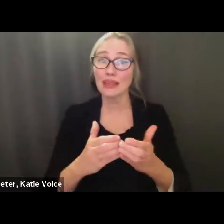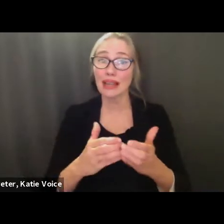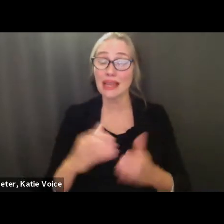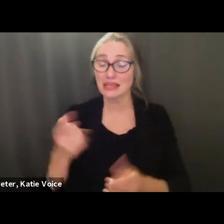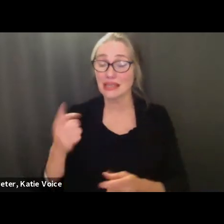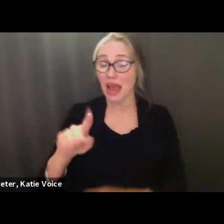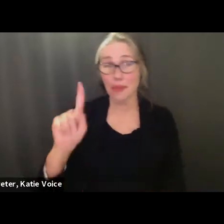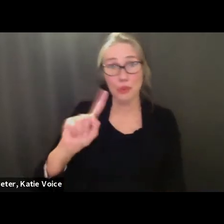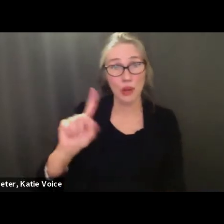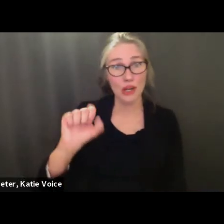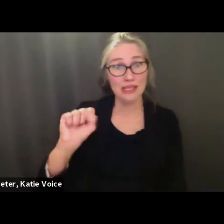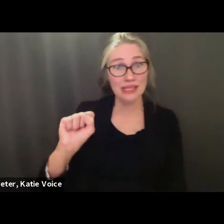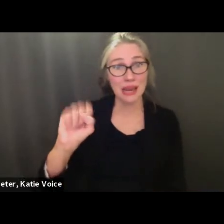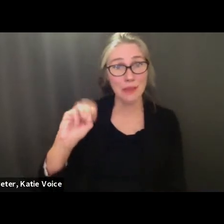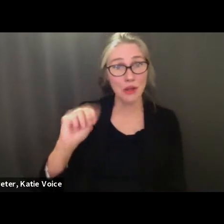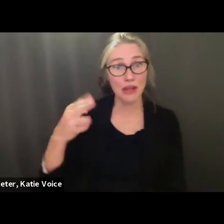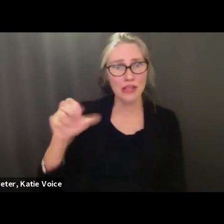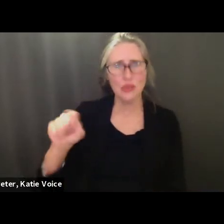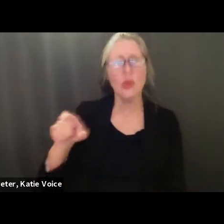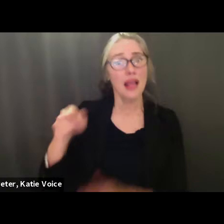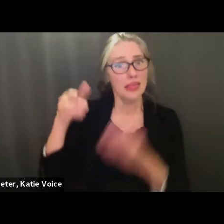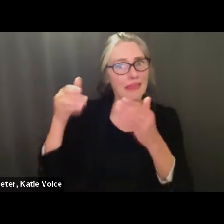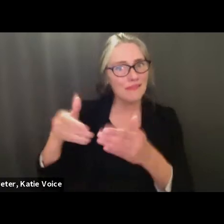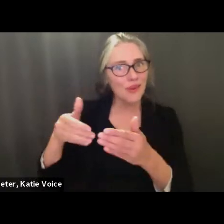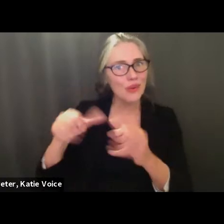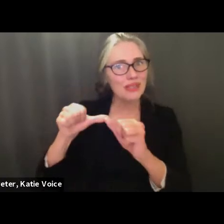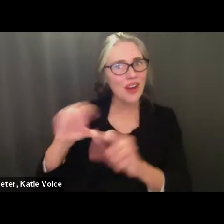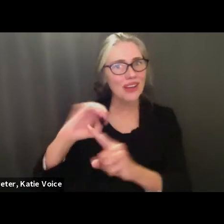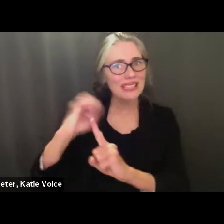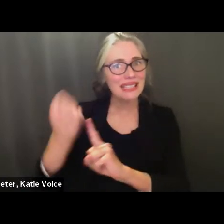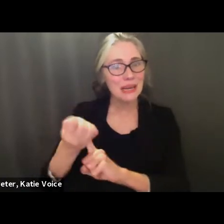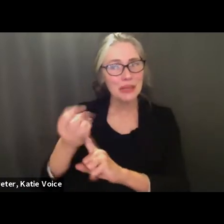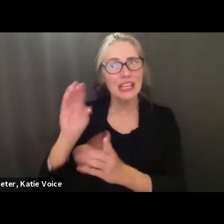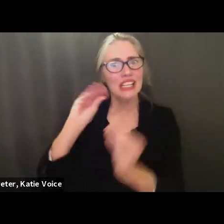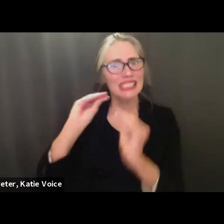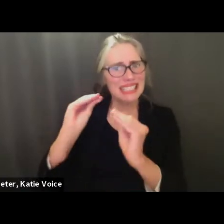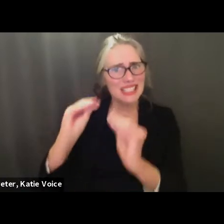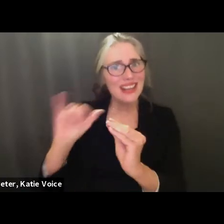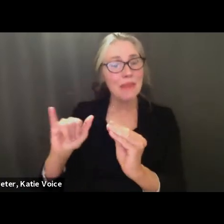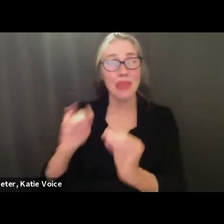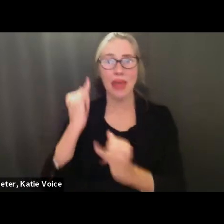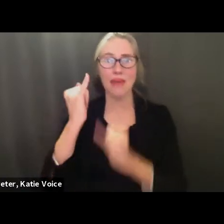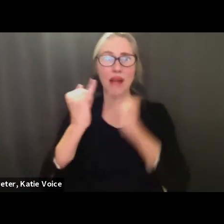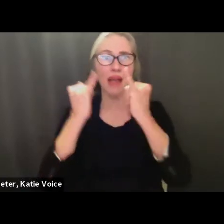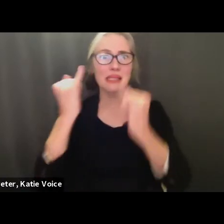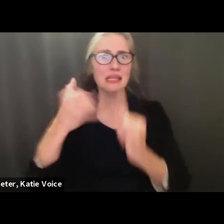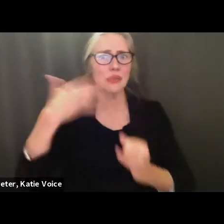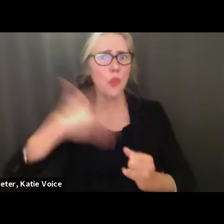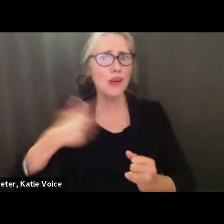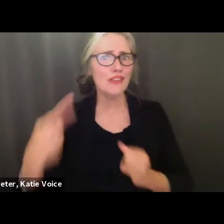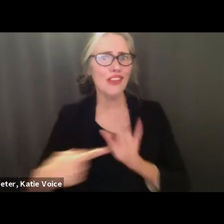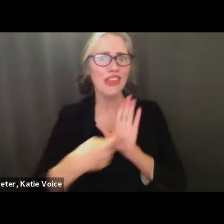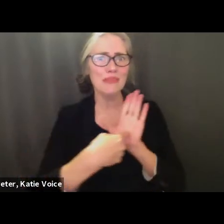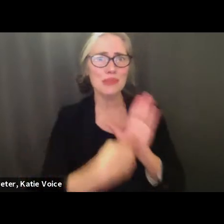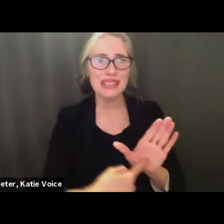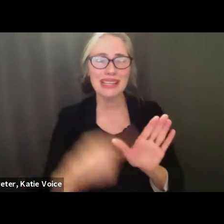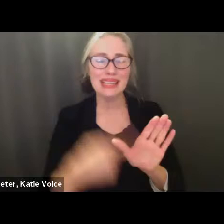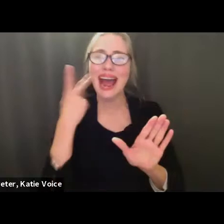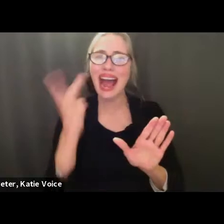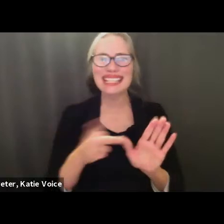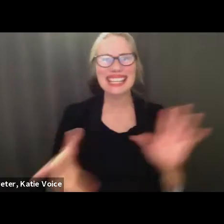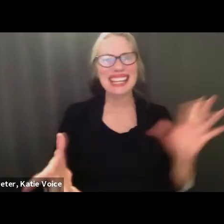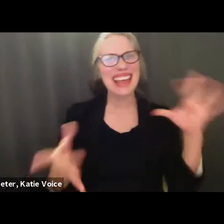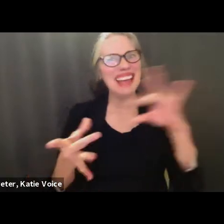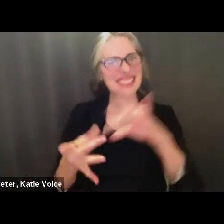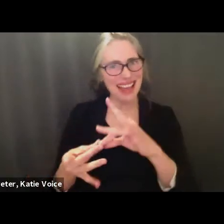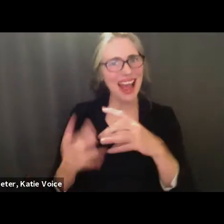Marcos was focused on sustainability and had many great ideas that they presented. So I see that tying into,